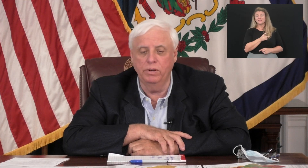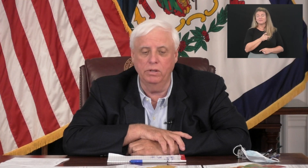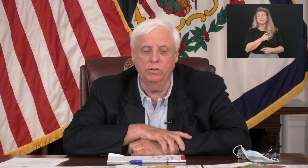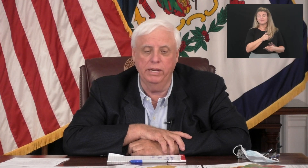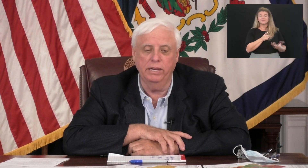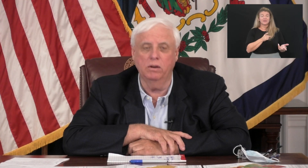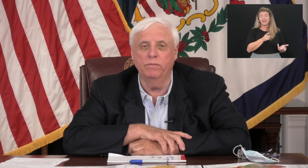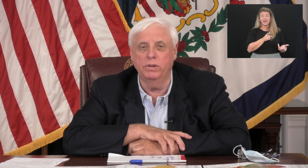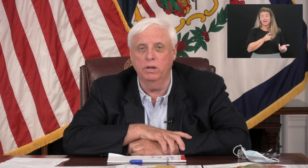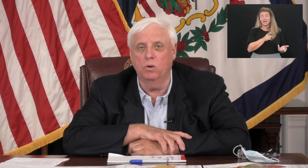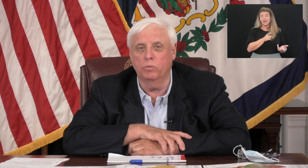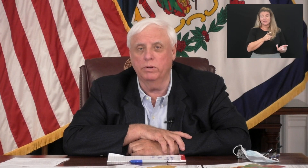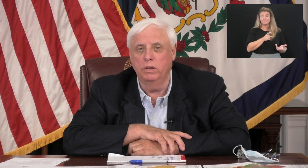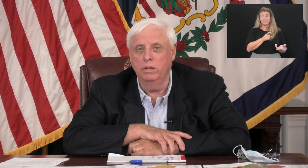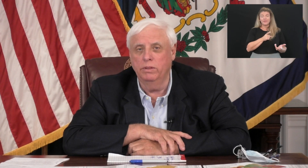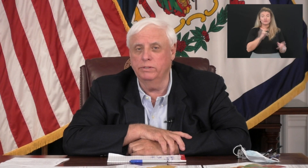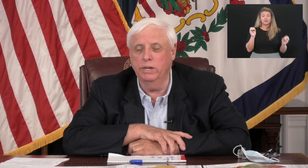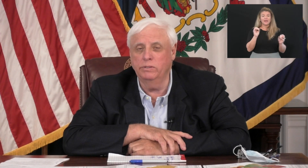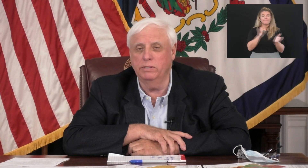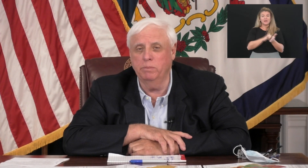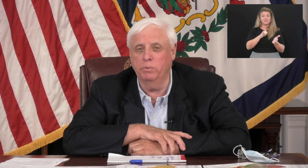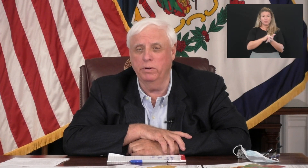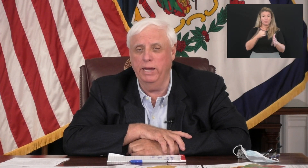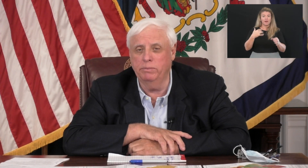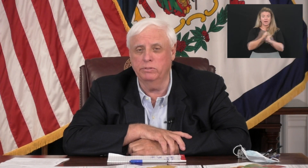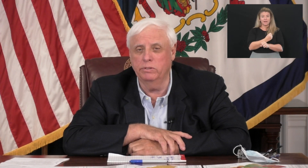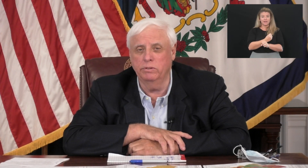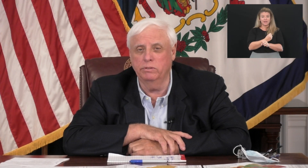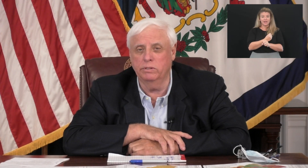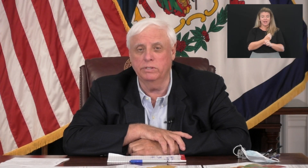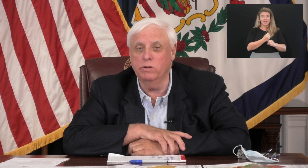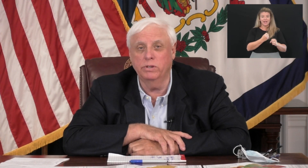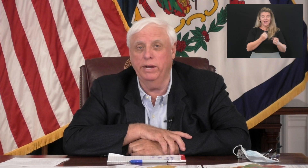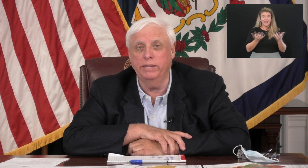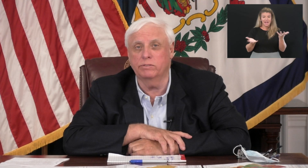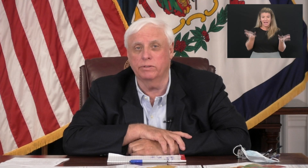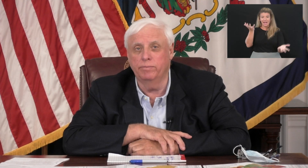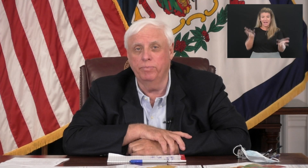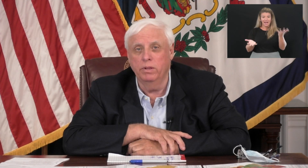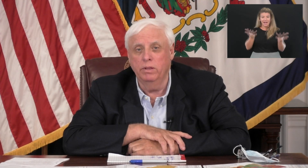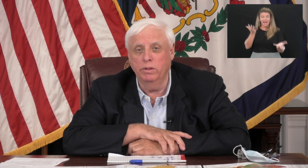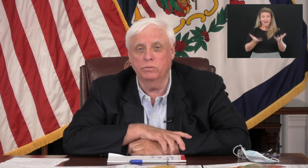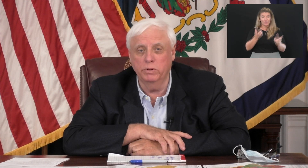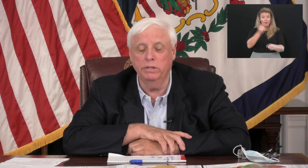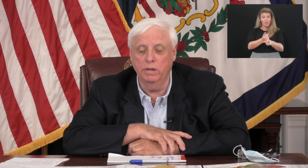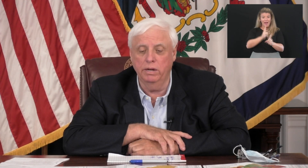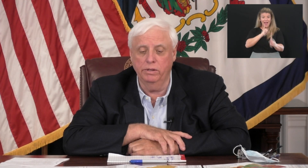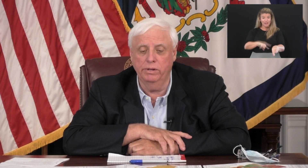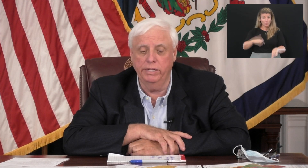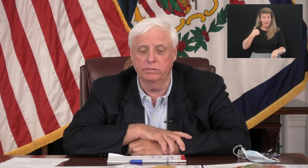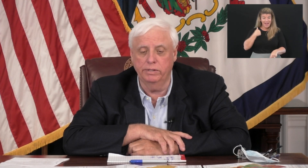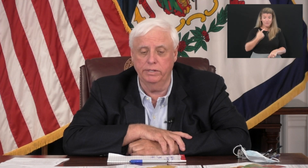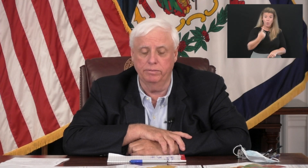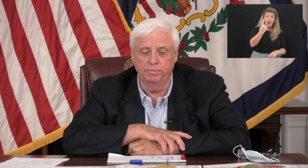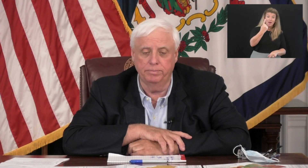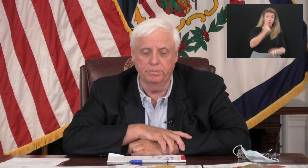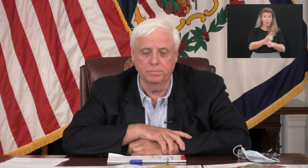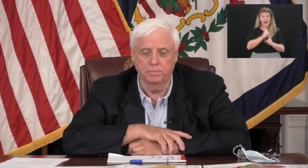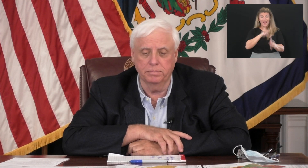daggone if you do and daggone if you don't. There's no simpler, there's no good answer. There's really not a good answer